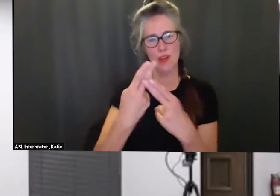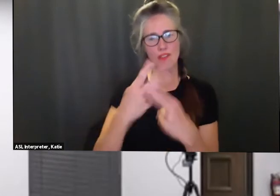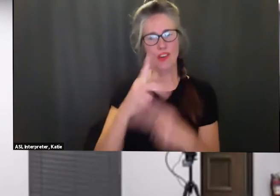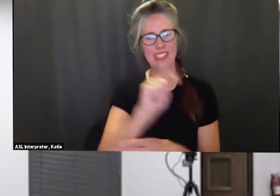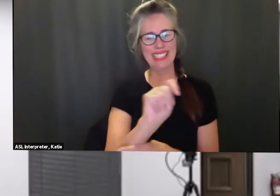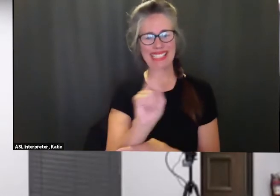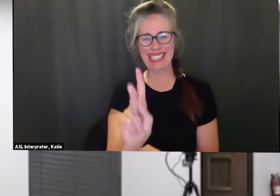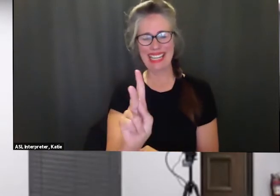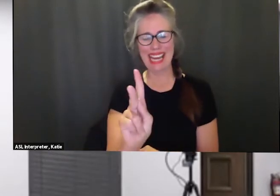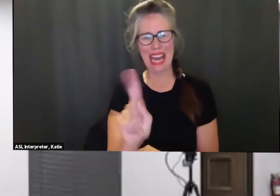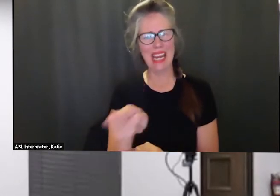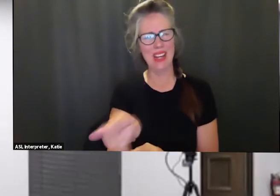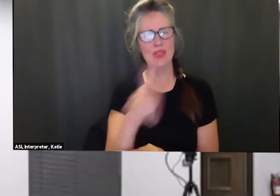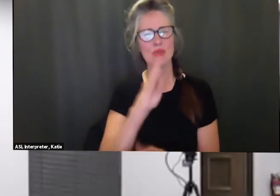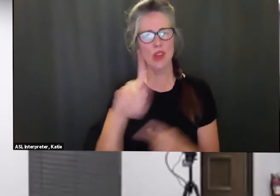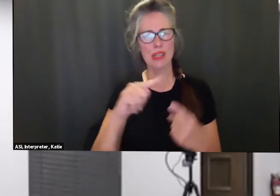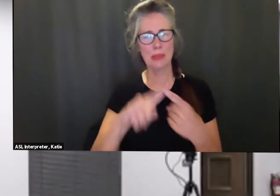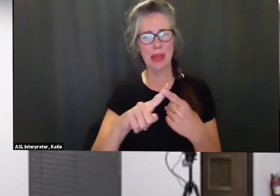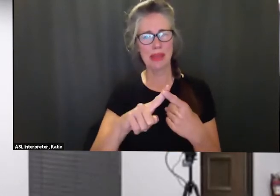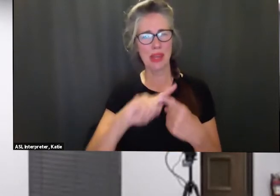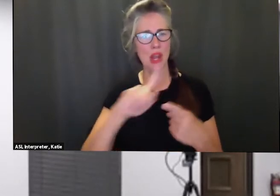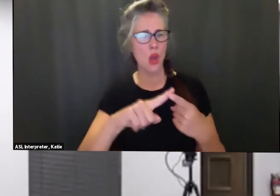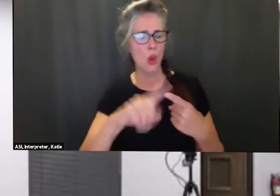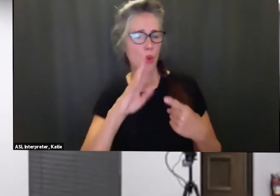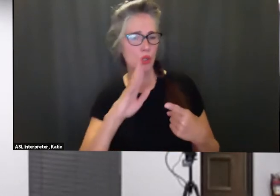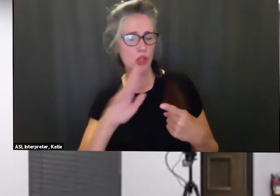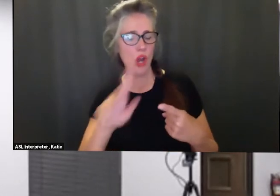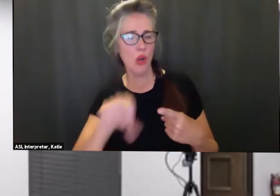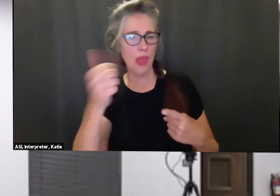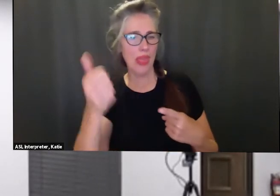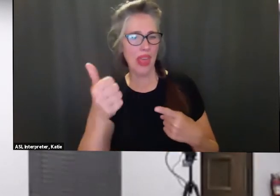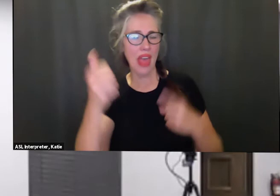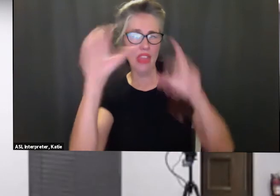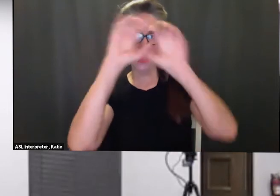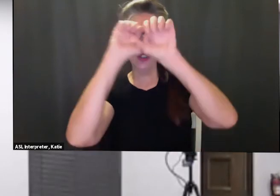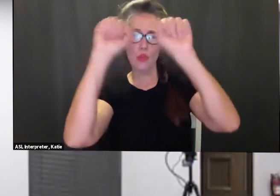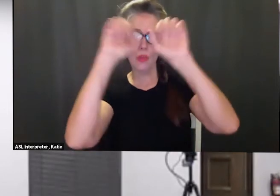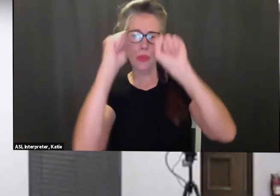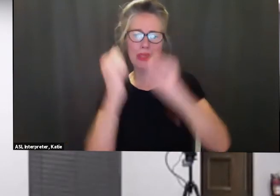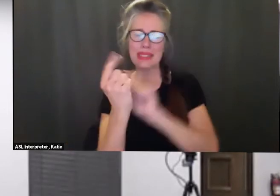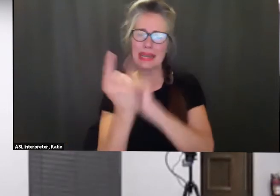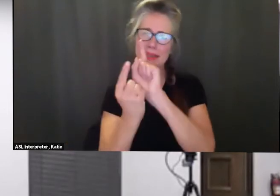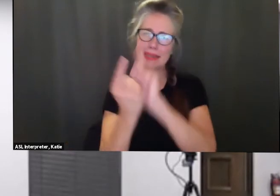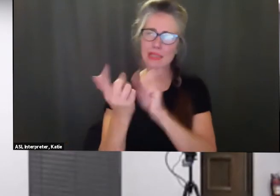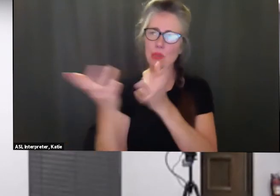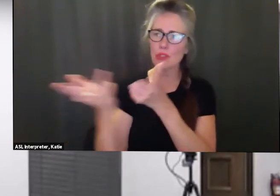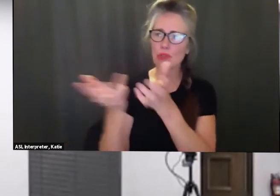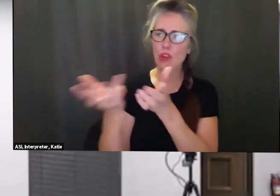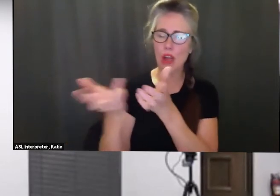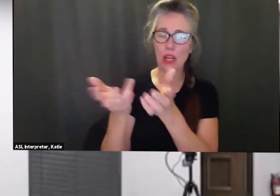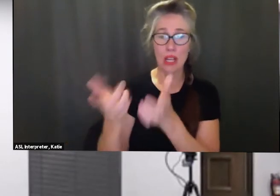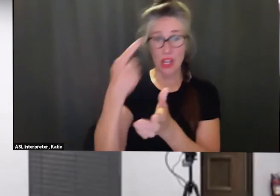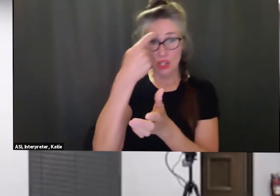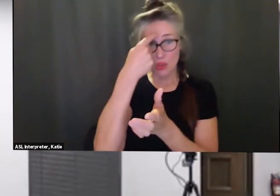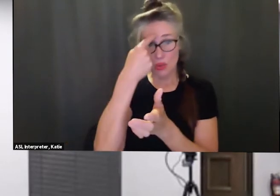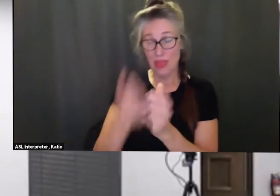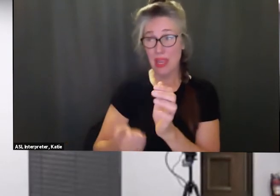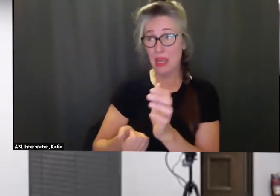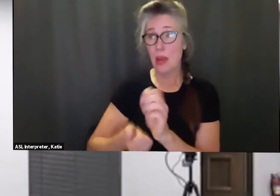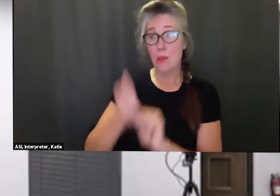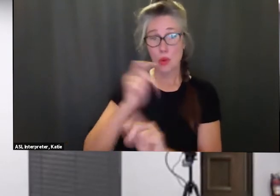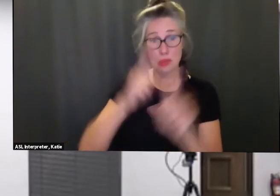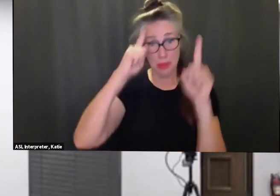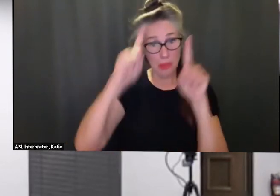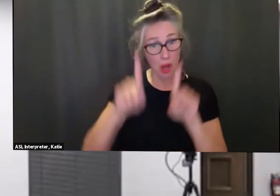I'm wondering, in your conversations with other superintendents, whether the prevailing feeling is, how could